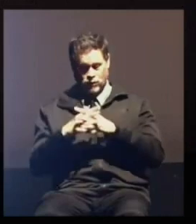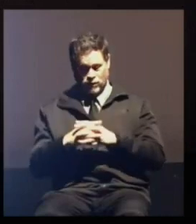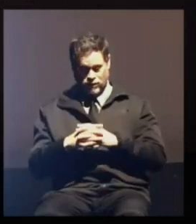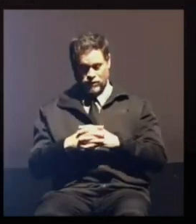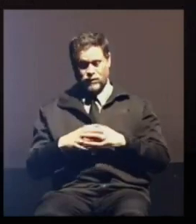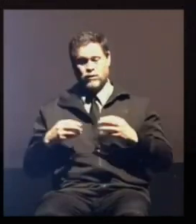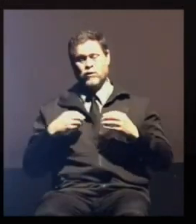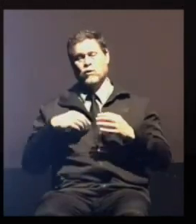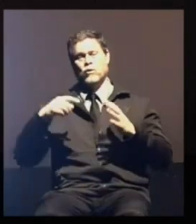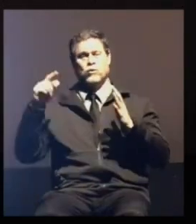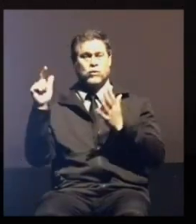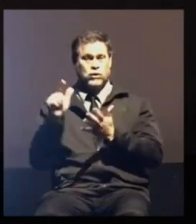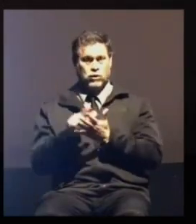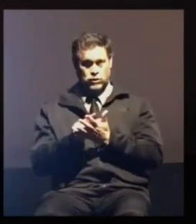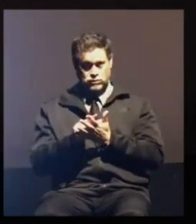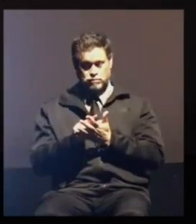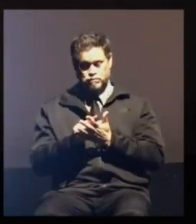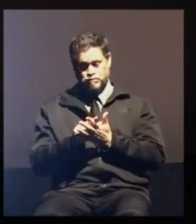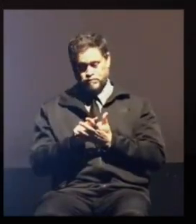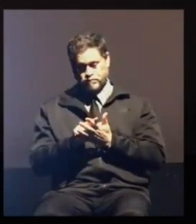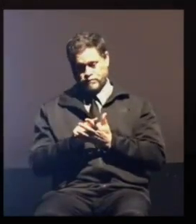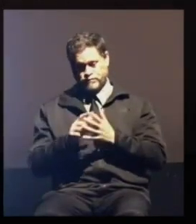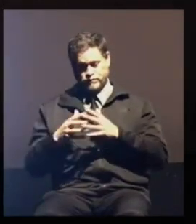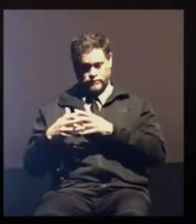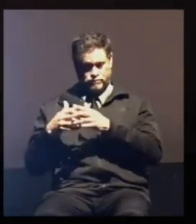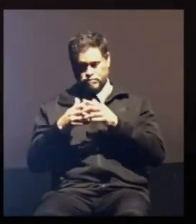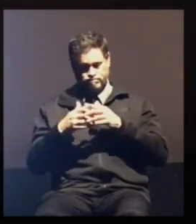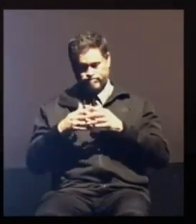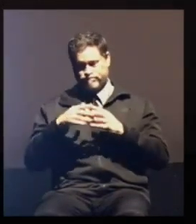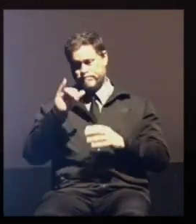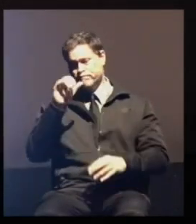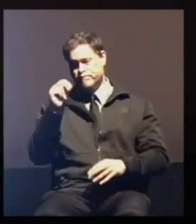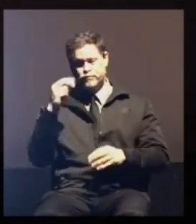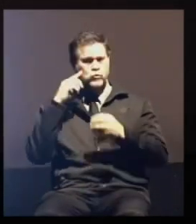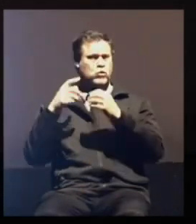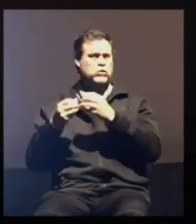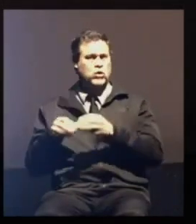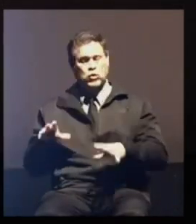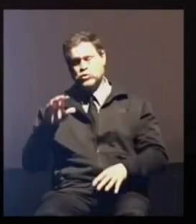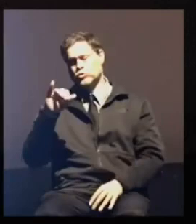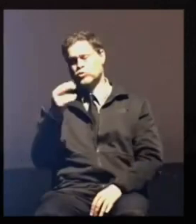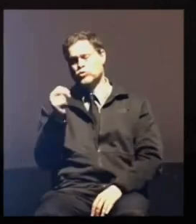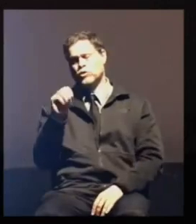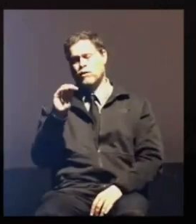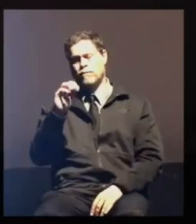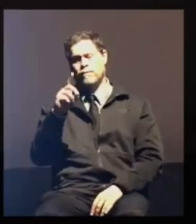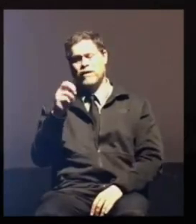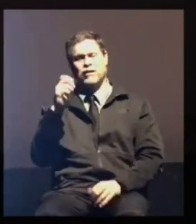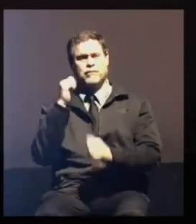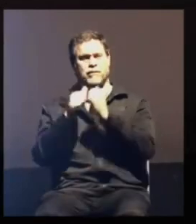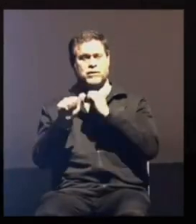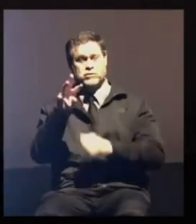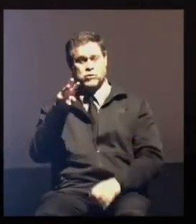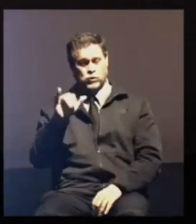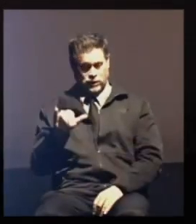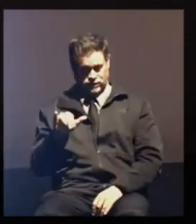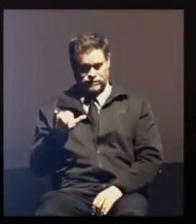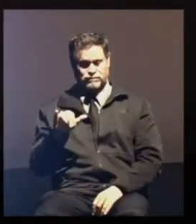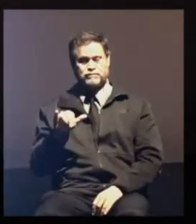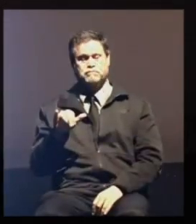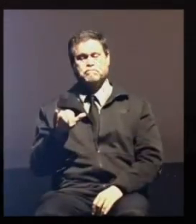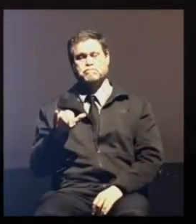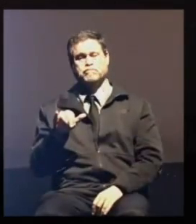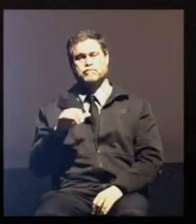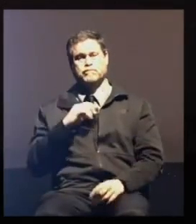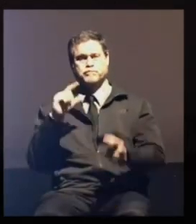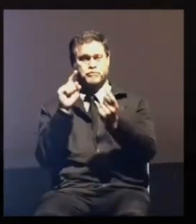But we lost an American icon in December. John Madden passed away, and